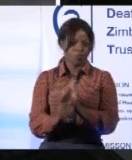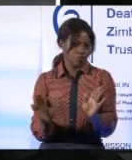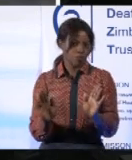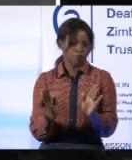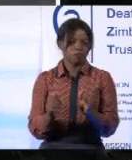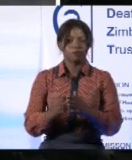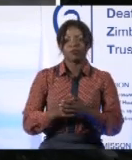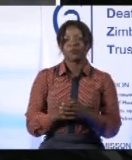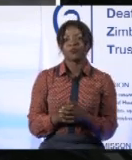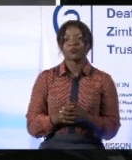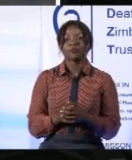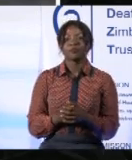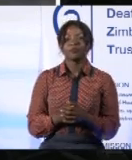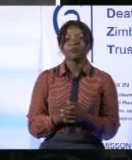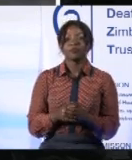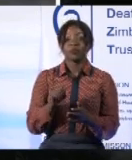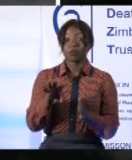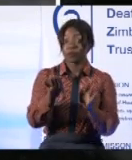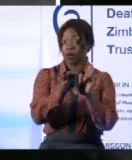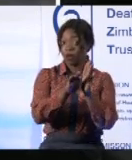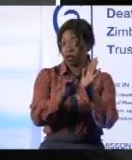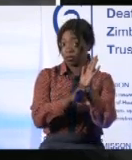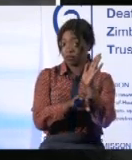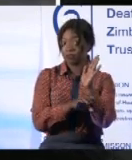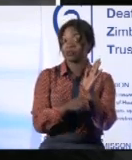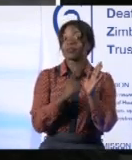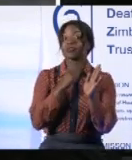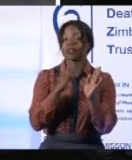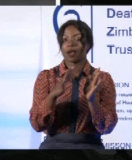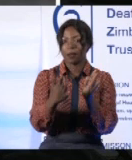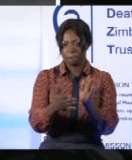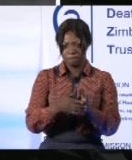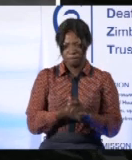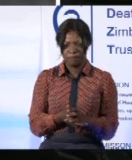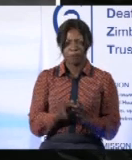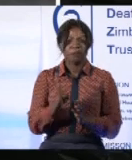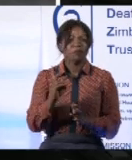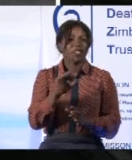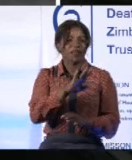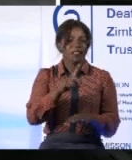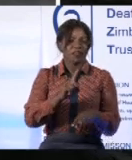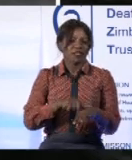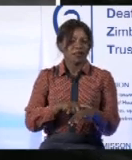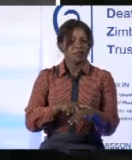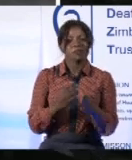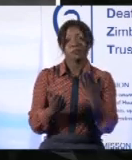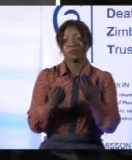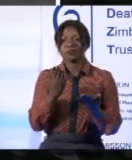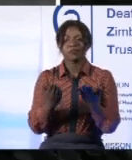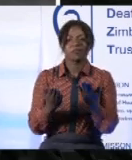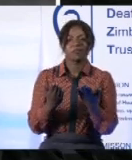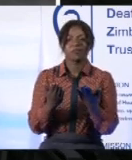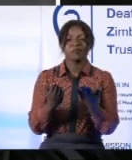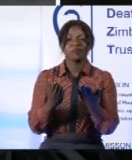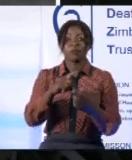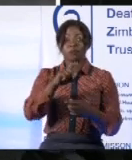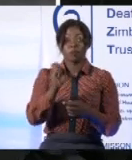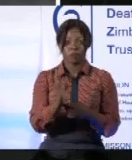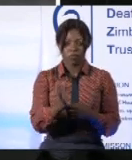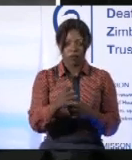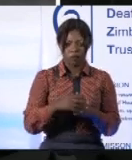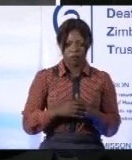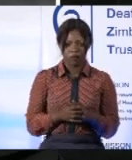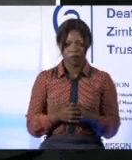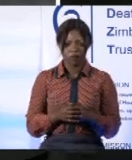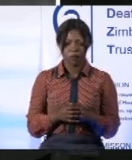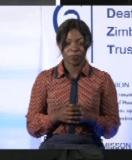any homosexuality, and that in itself is illegal. But it raises the question, if a servant being has fundamental rights, one of